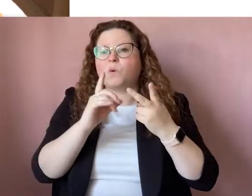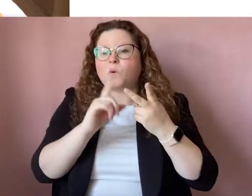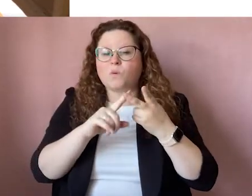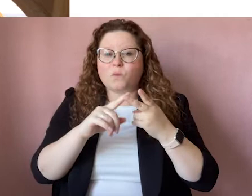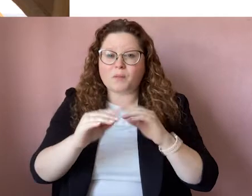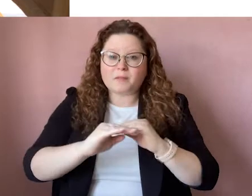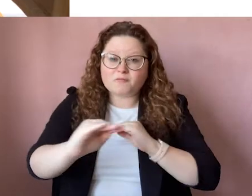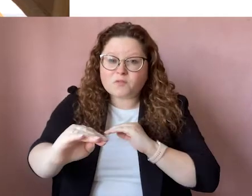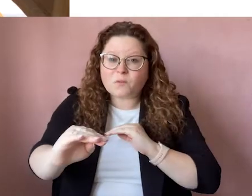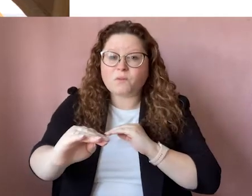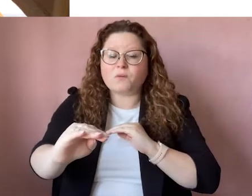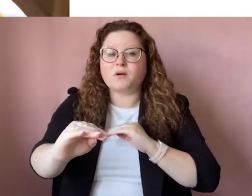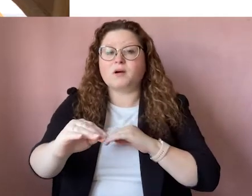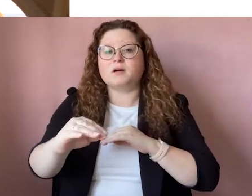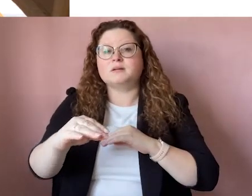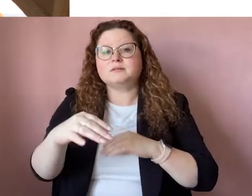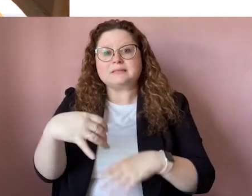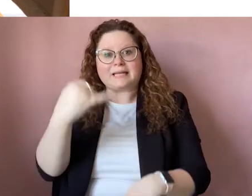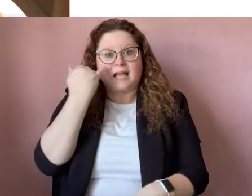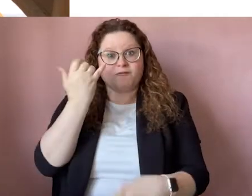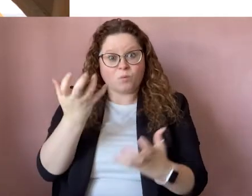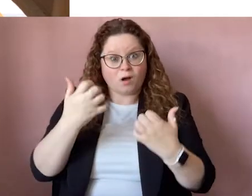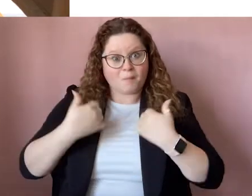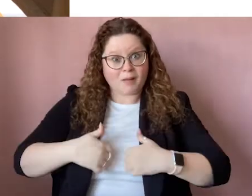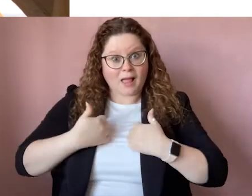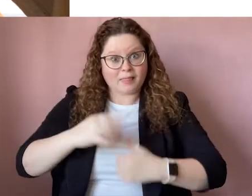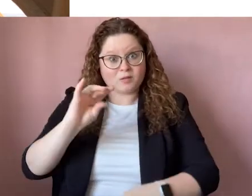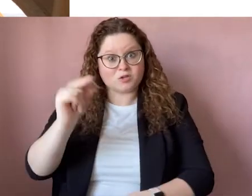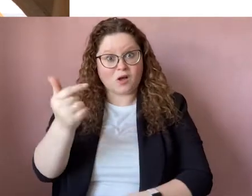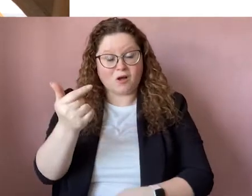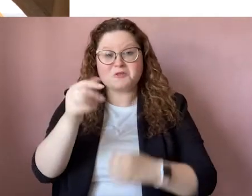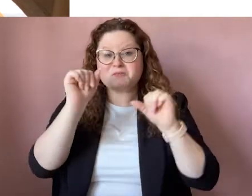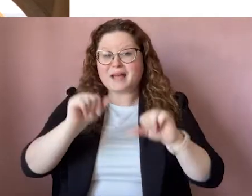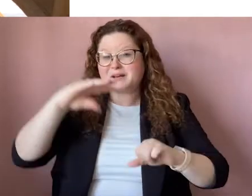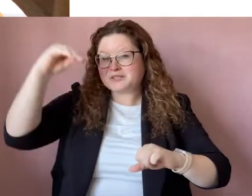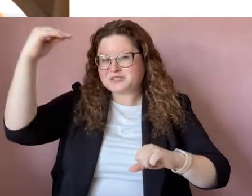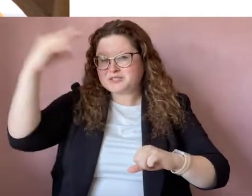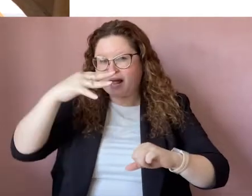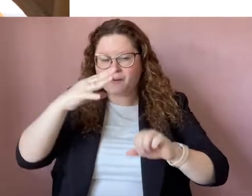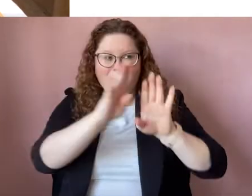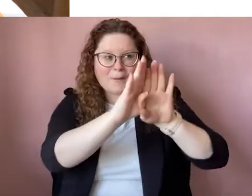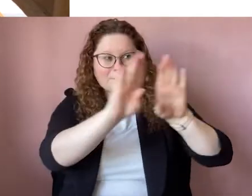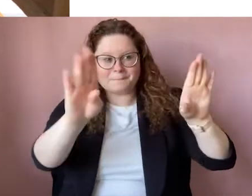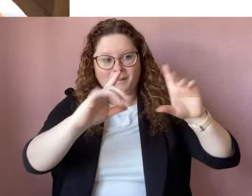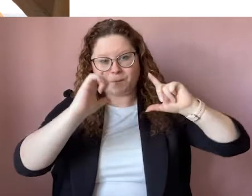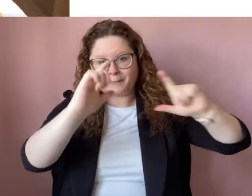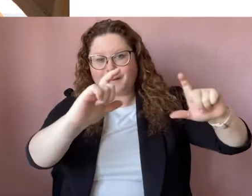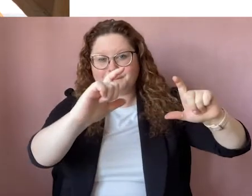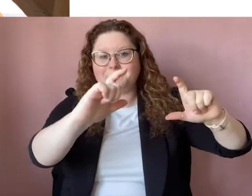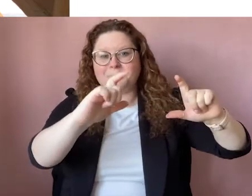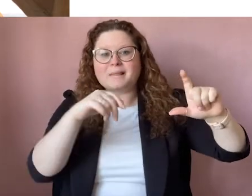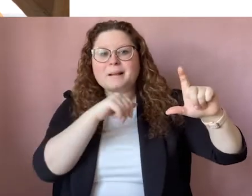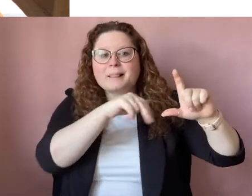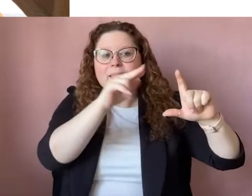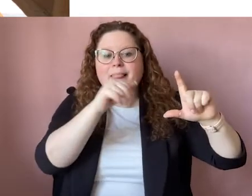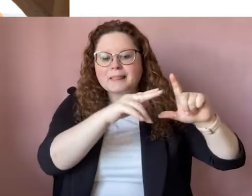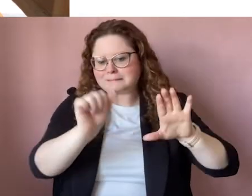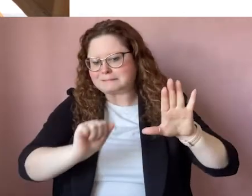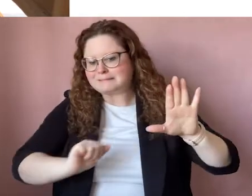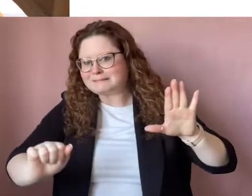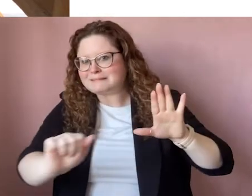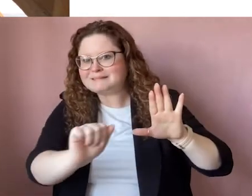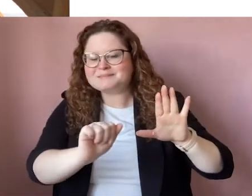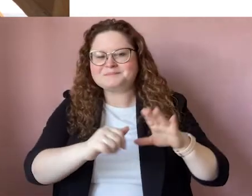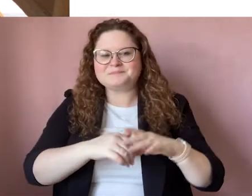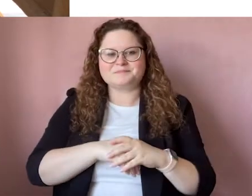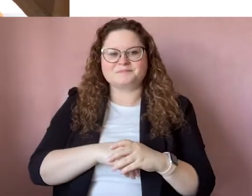dog a bath. These are very handy. But the nice thing is once they've finished a good session of a licky mat, they'll often